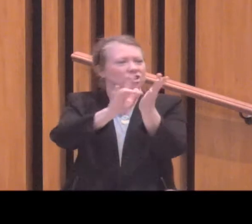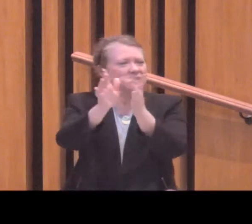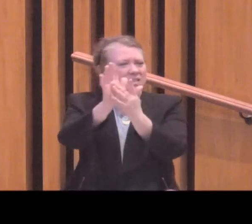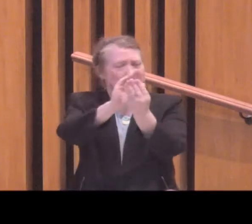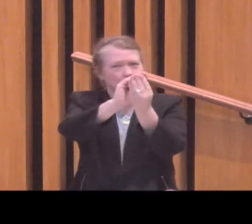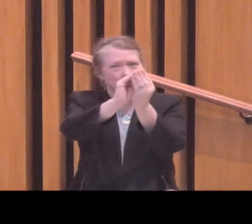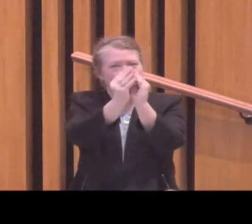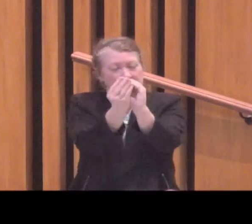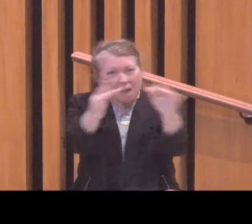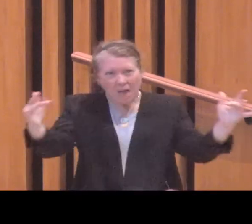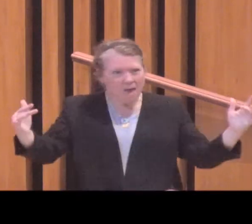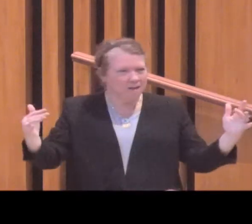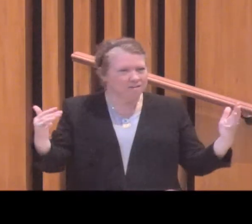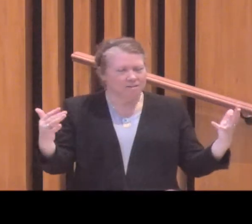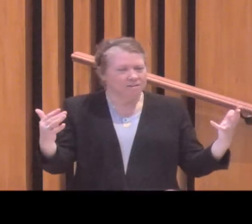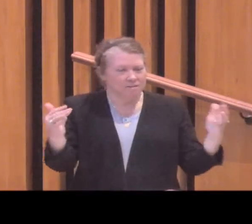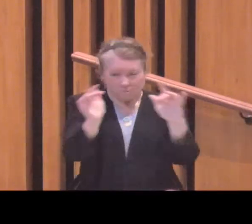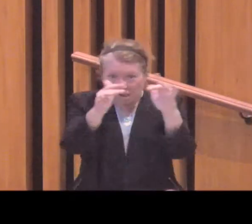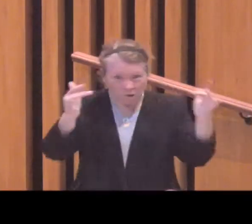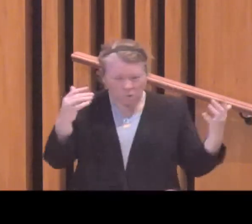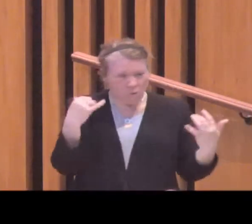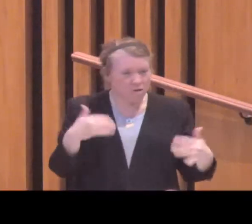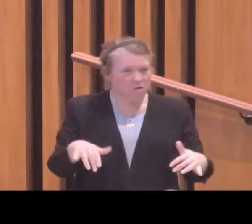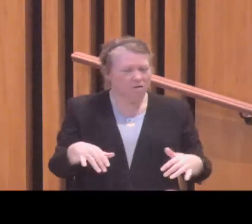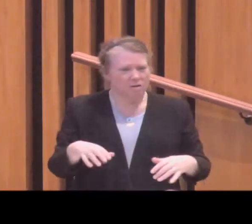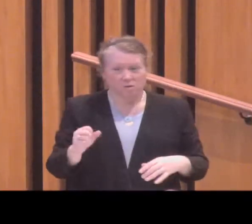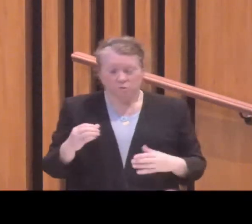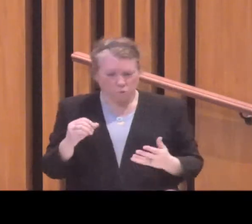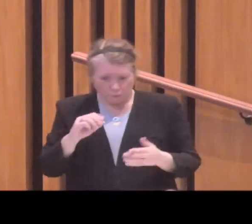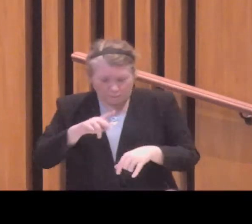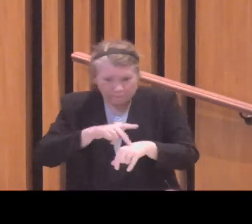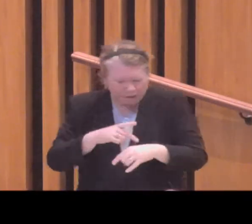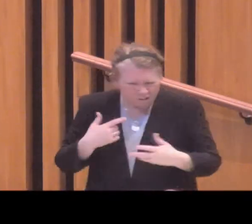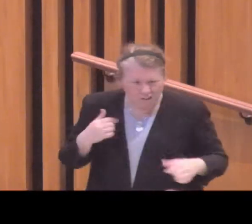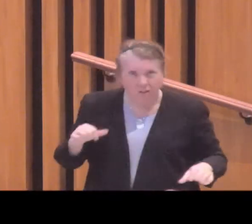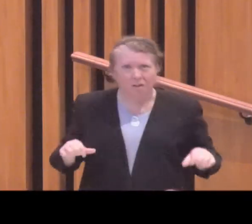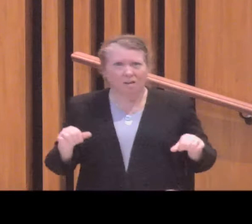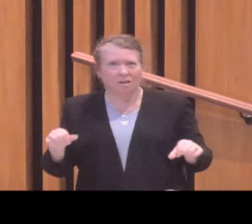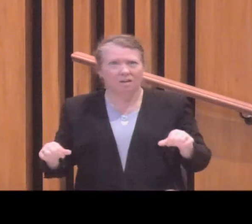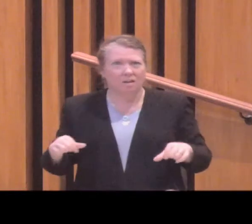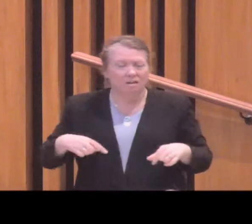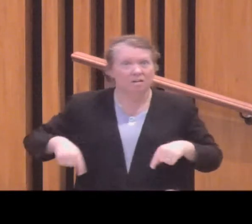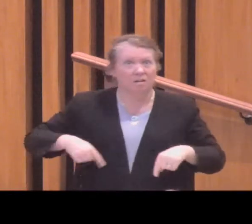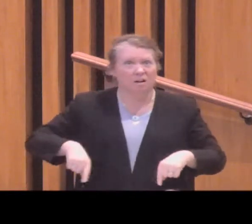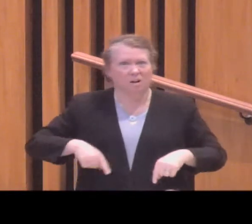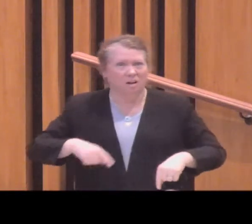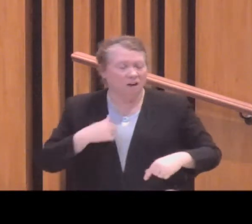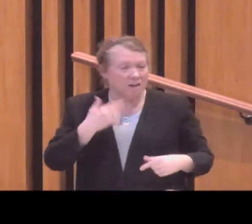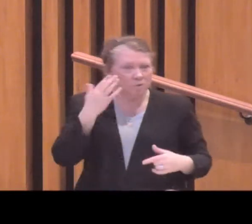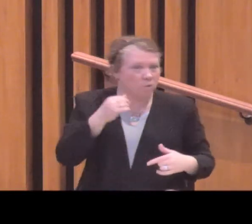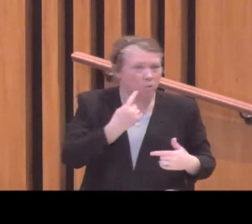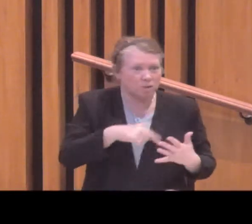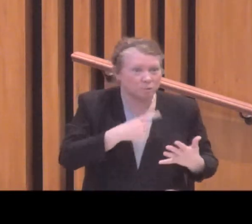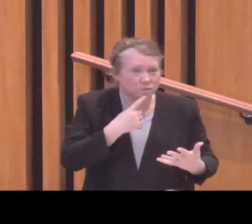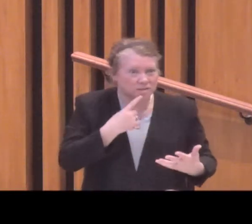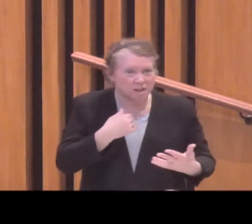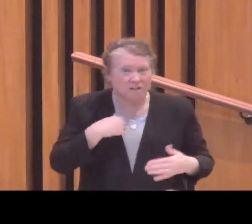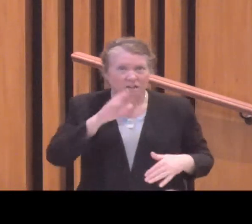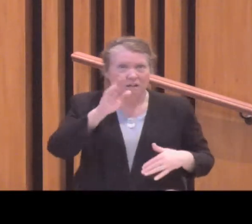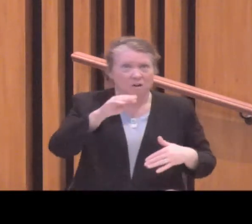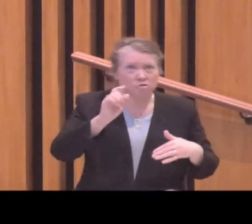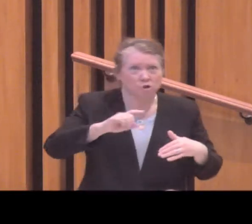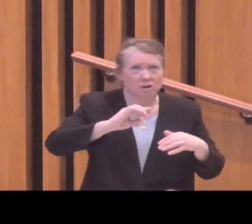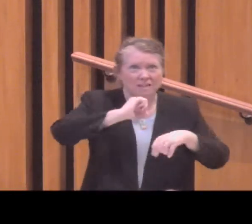three tents, one for you, one for Moses, and one for Elijah." That exclamation of the three